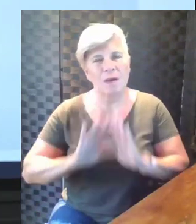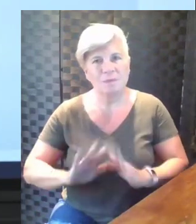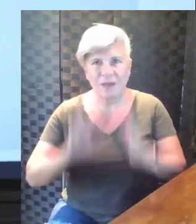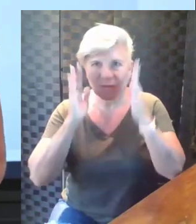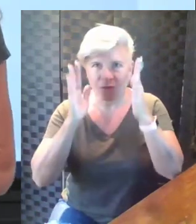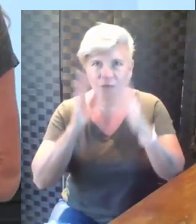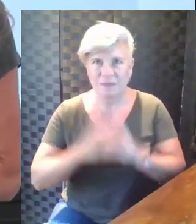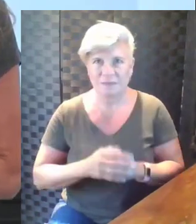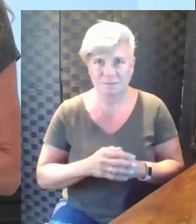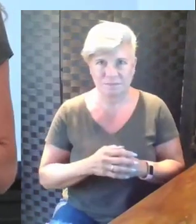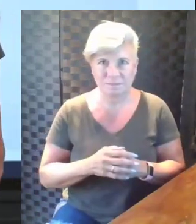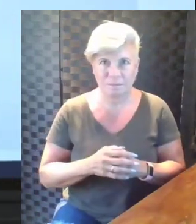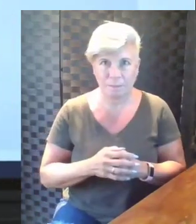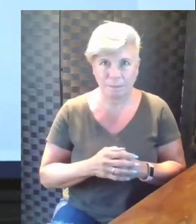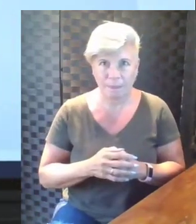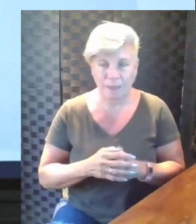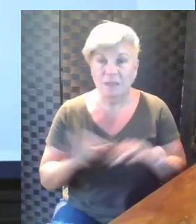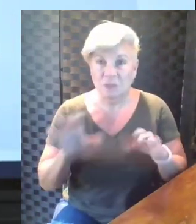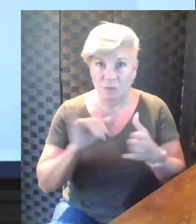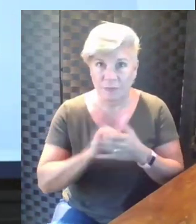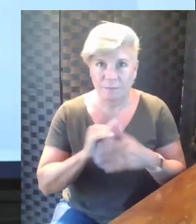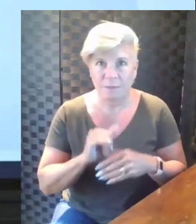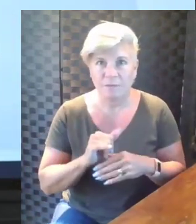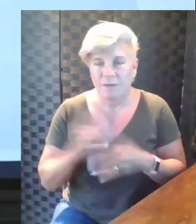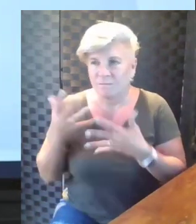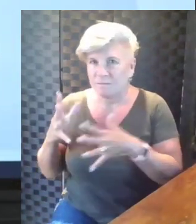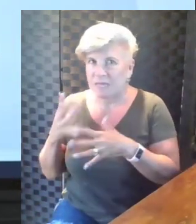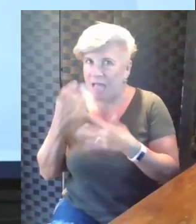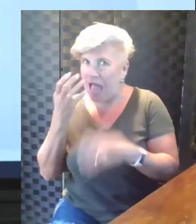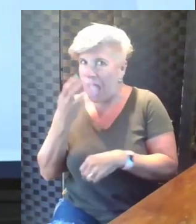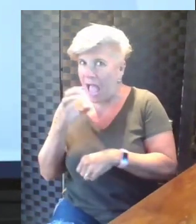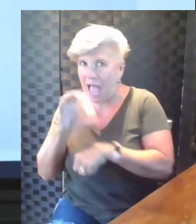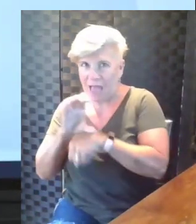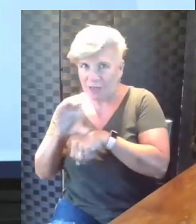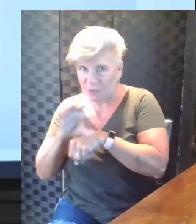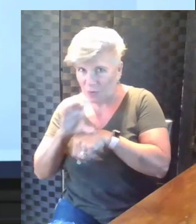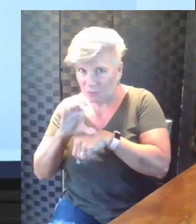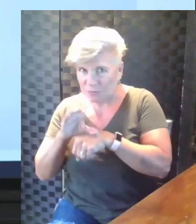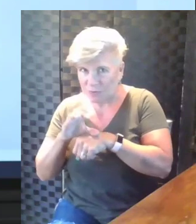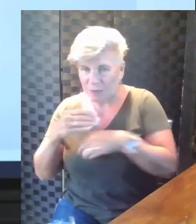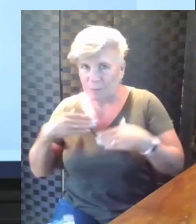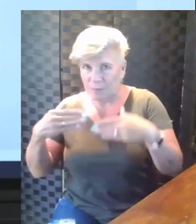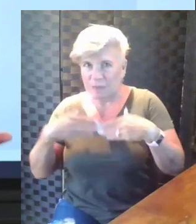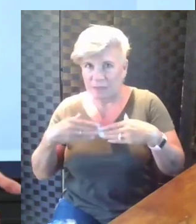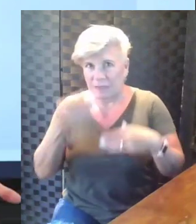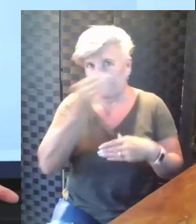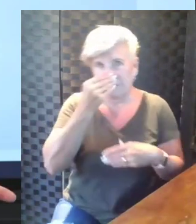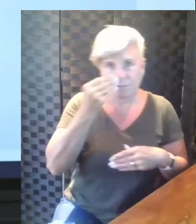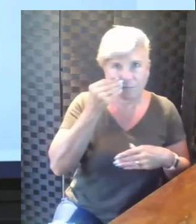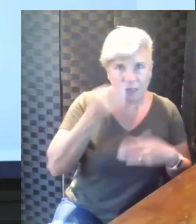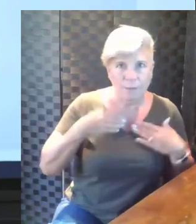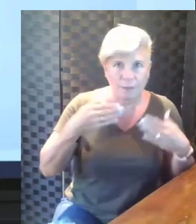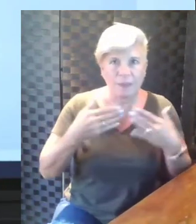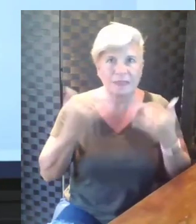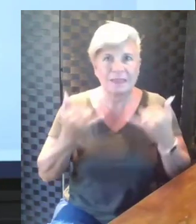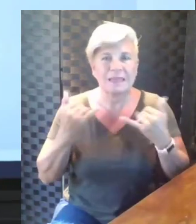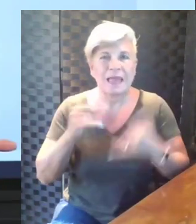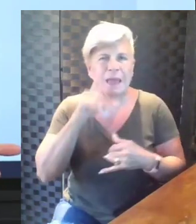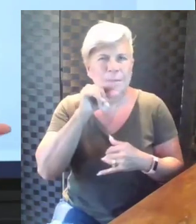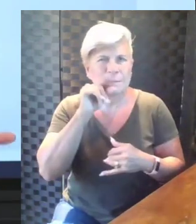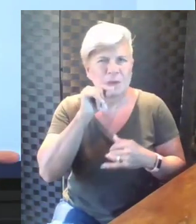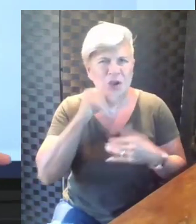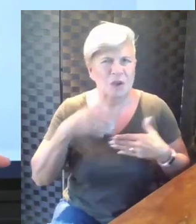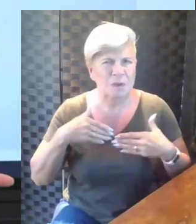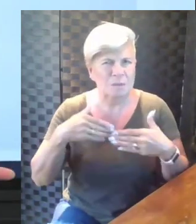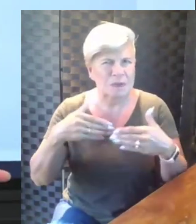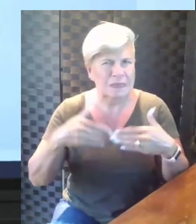that. Now, we've already done some hot cocoa breathing, we've done some dandelion breathing, and today we're going to do something called bird breathing. Now, it